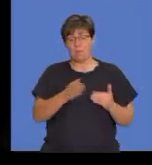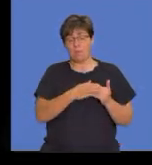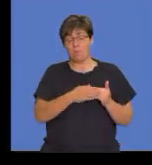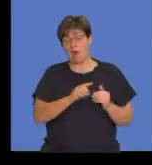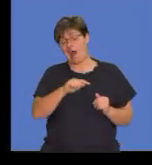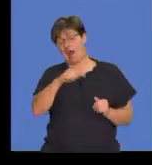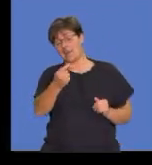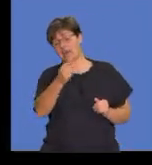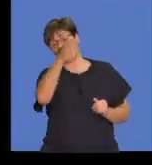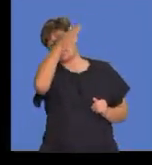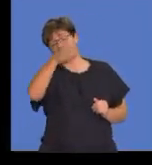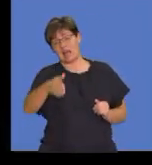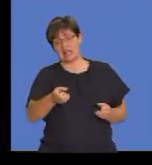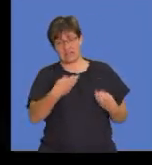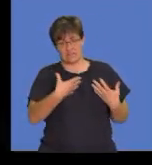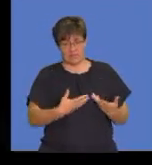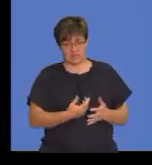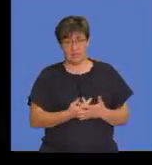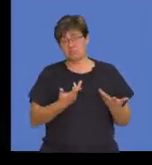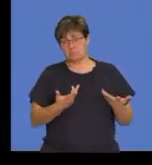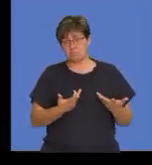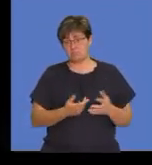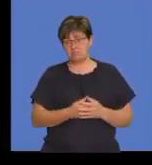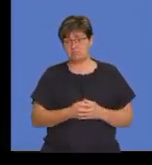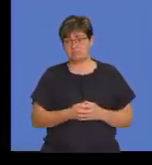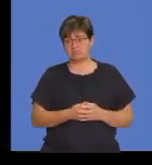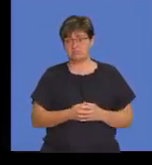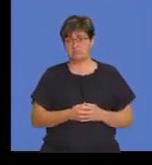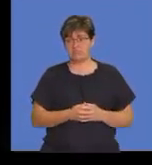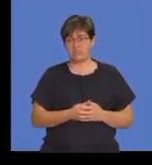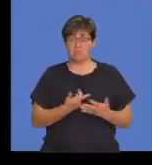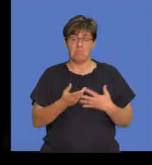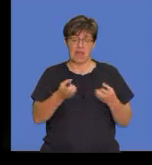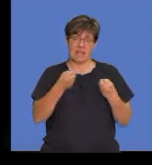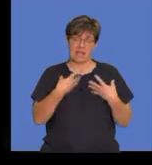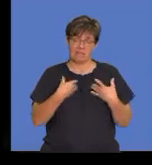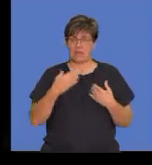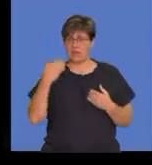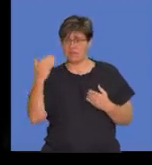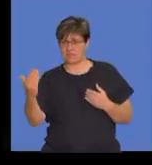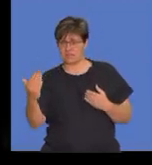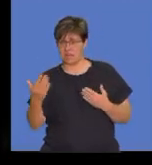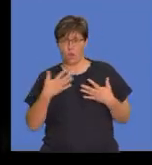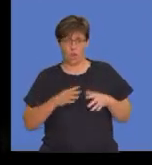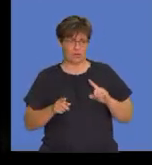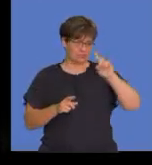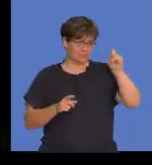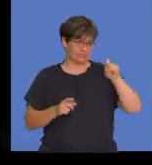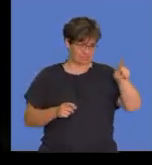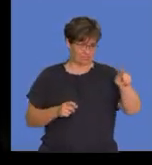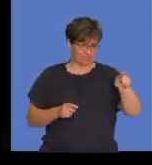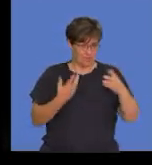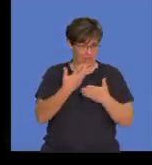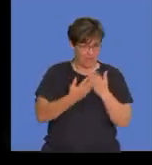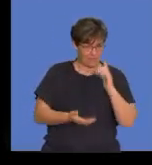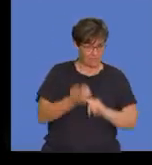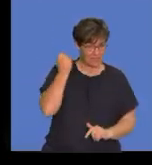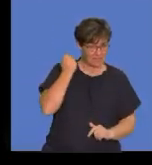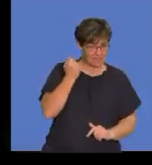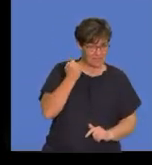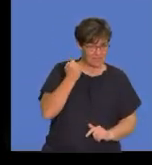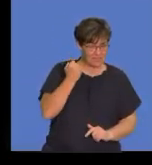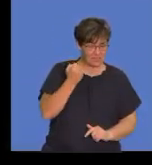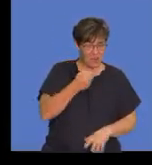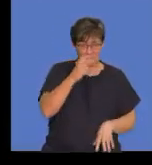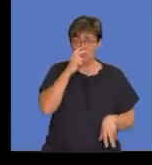side? So let's say I have a triangle that is like this and I'm given this side, I want to find that. Can I find it? What will